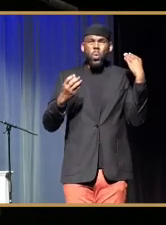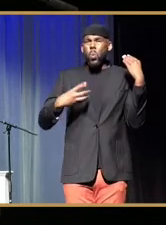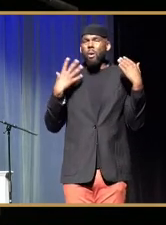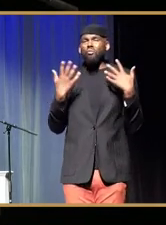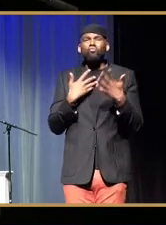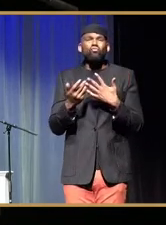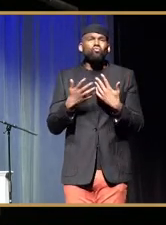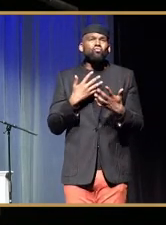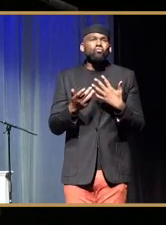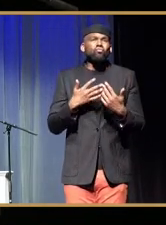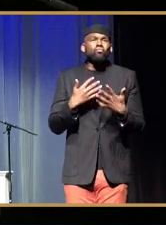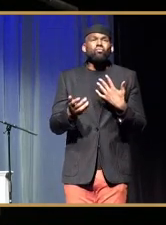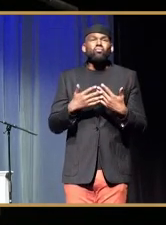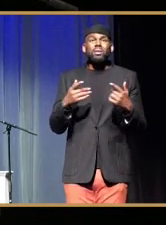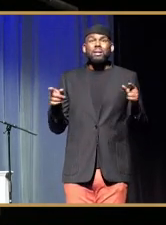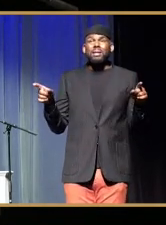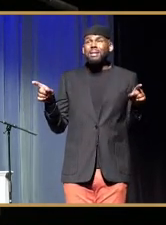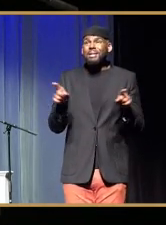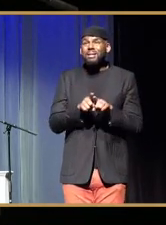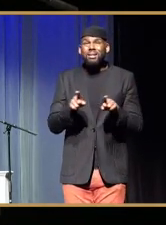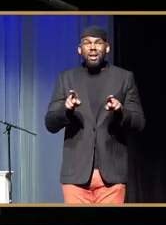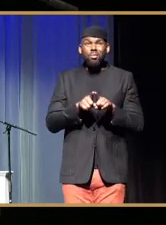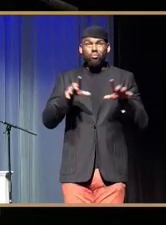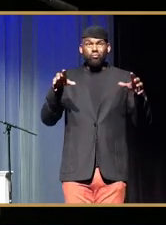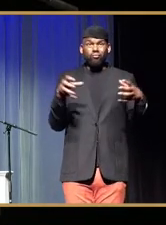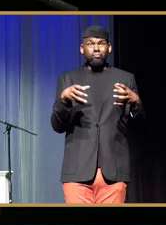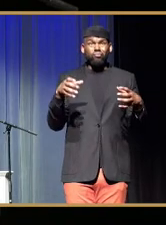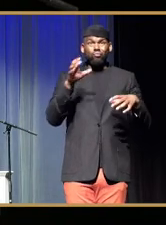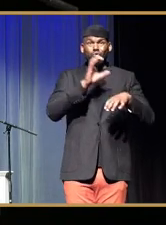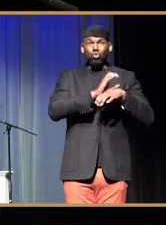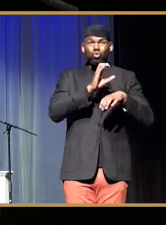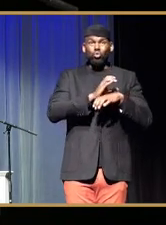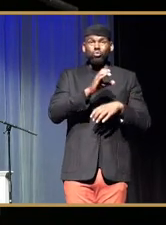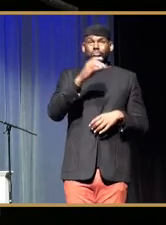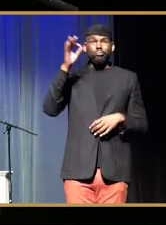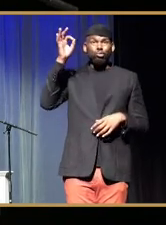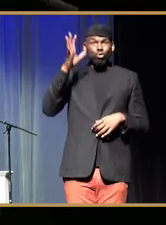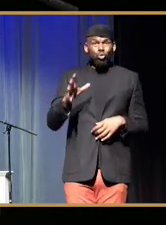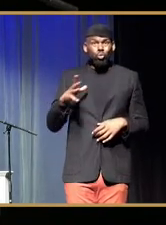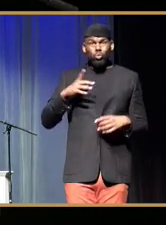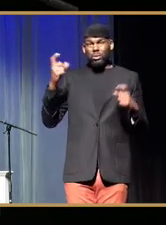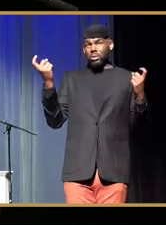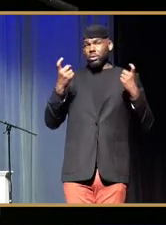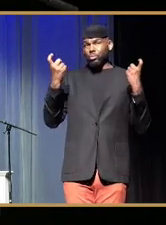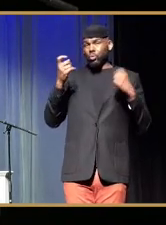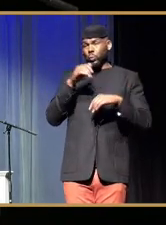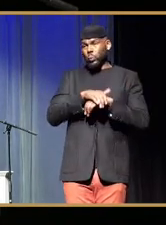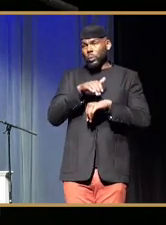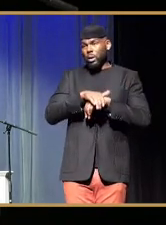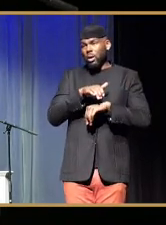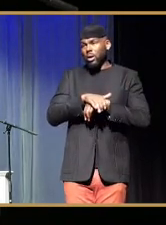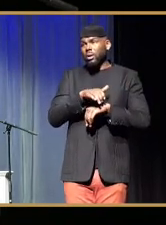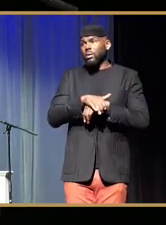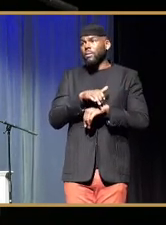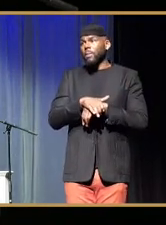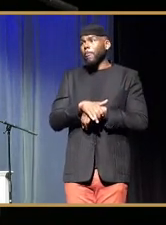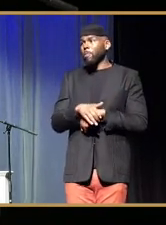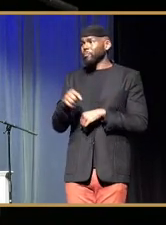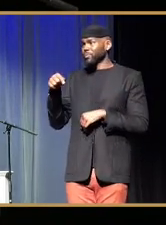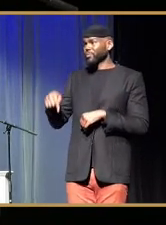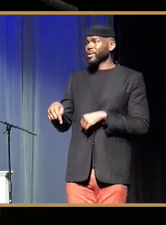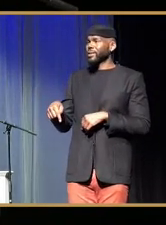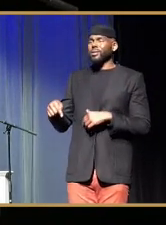blacks. This same cadre of clergy that we celebrate tonight in this penultimate event,